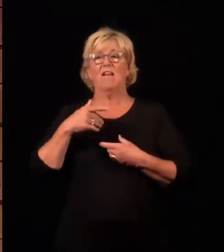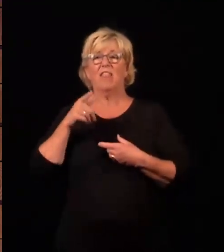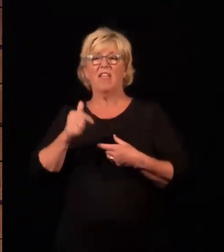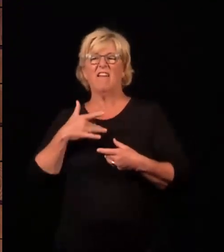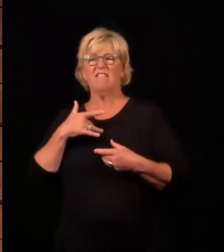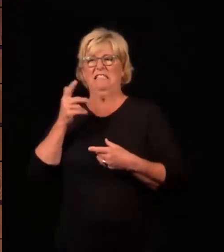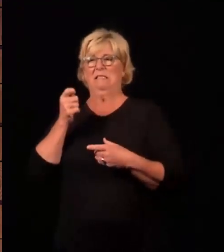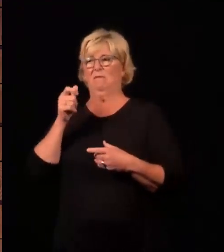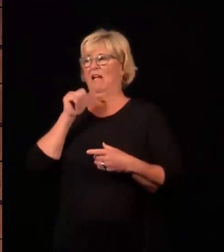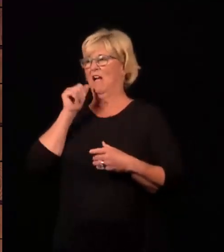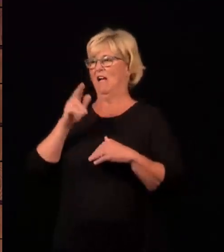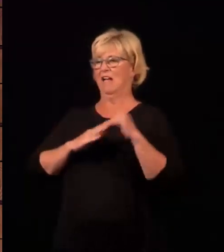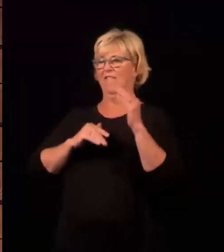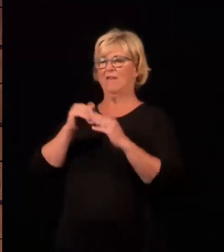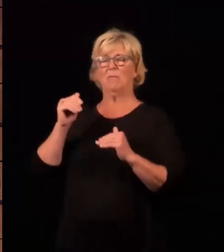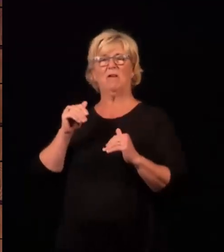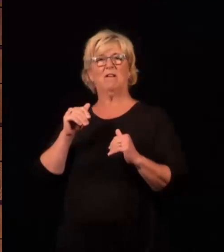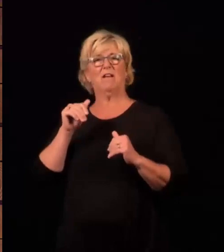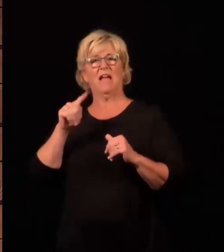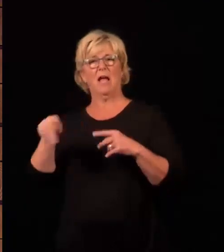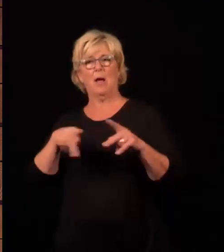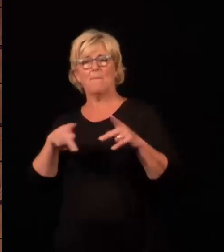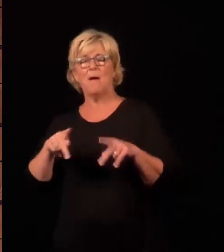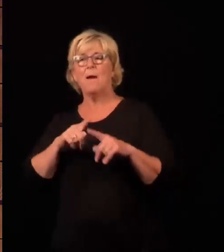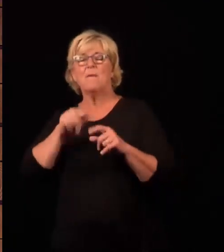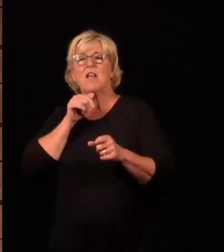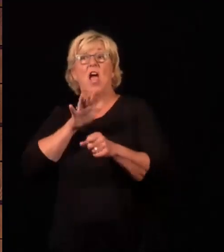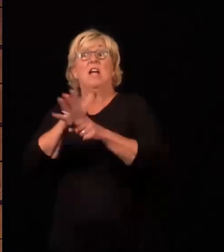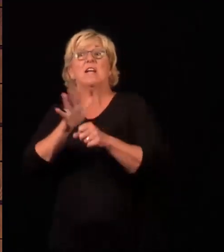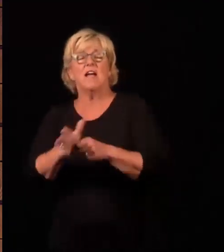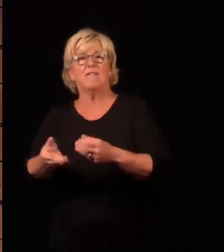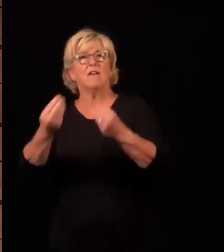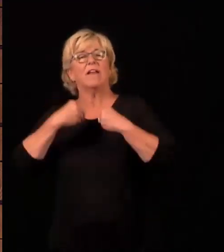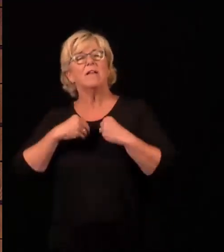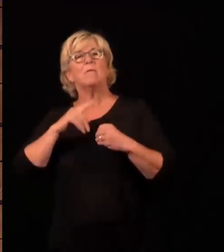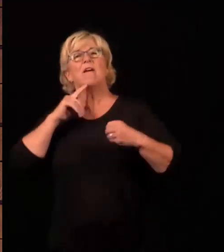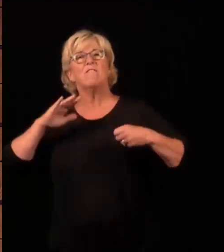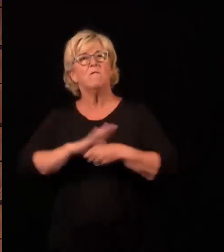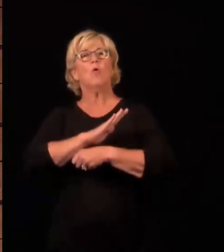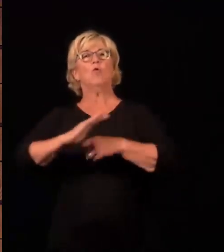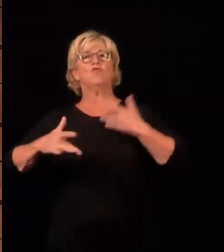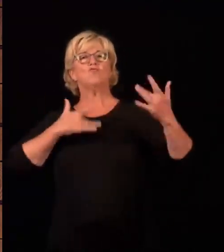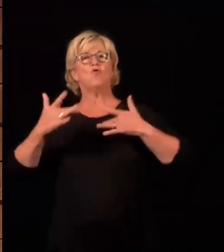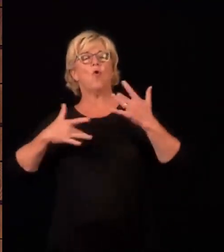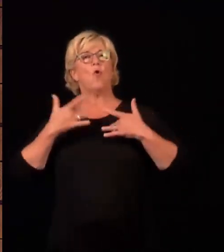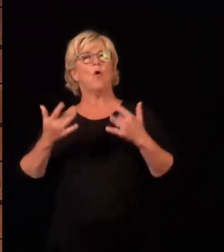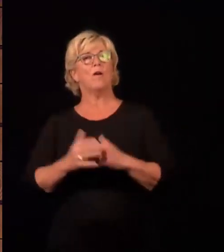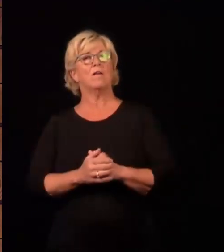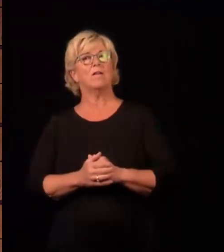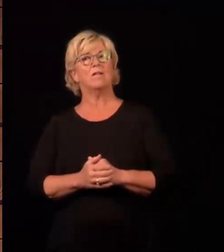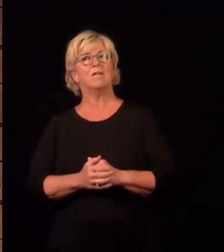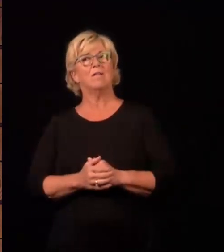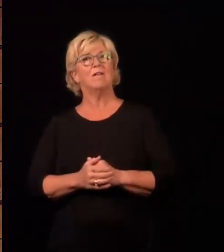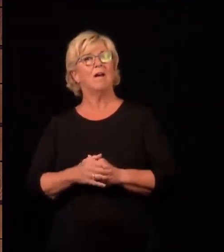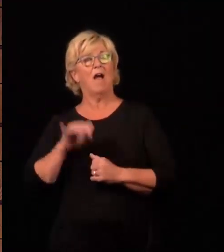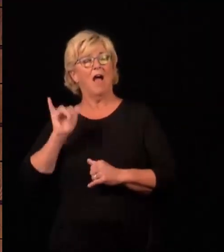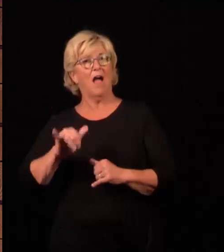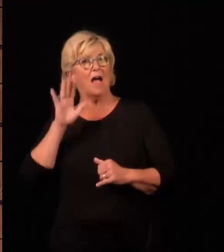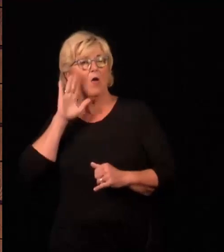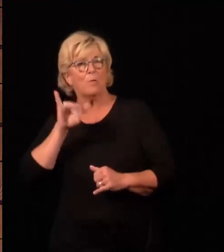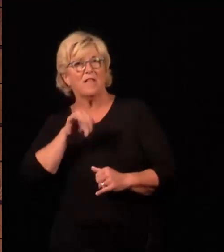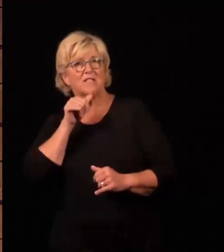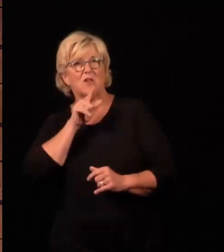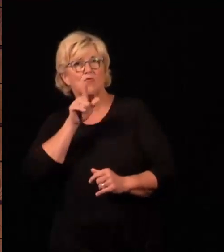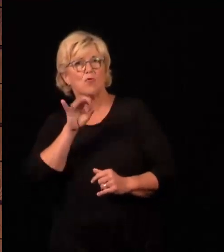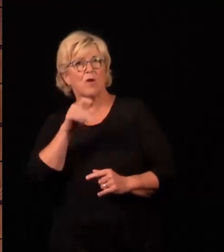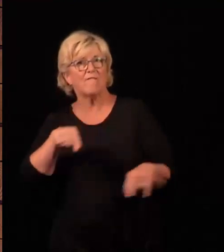party, but not enough of Christ to give them joy anywhere else." May that not be true of us.